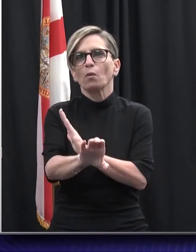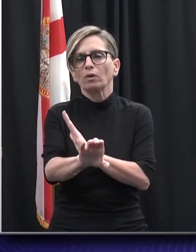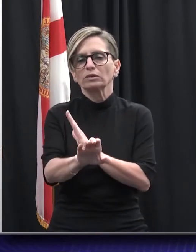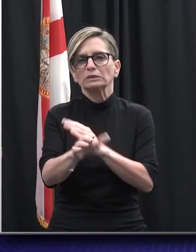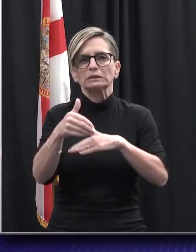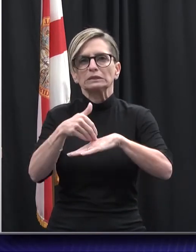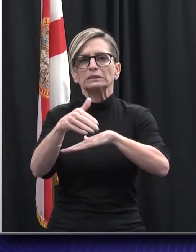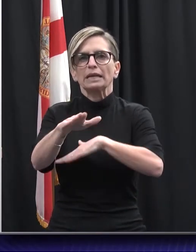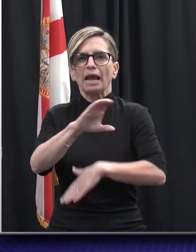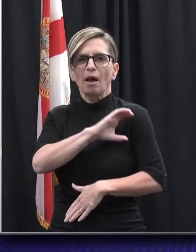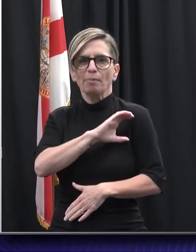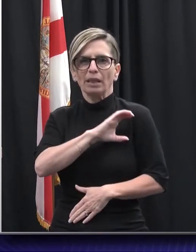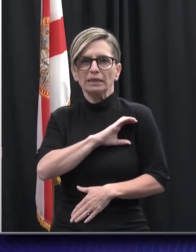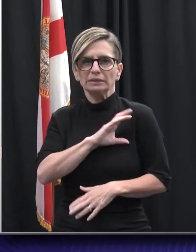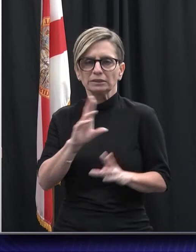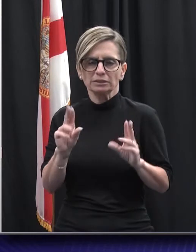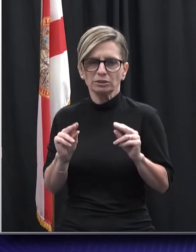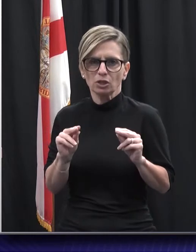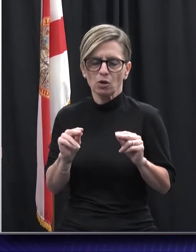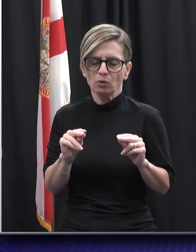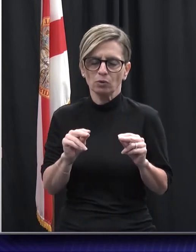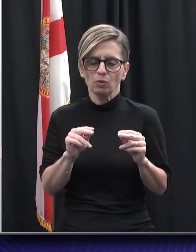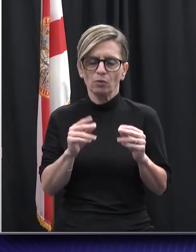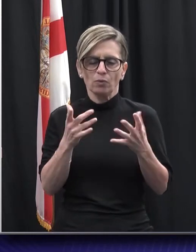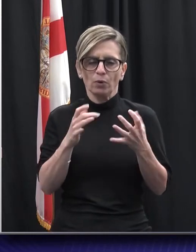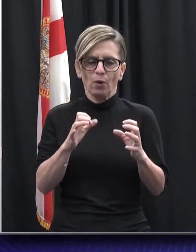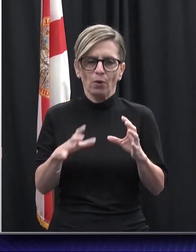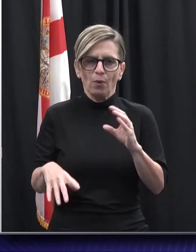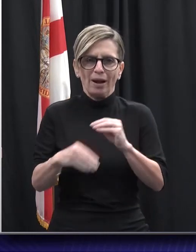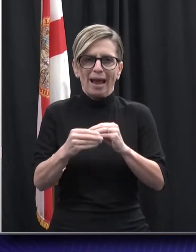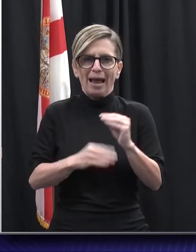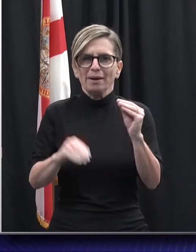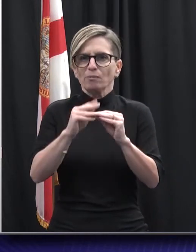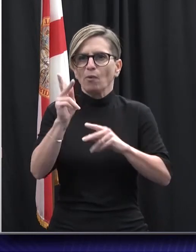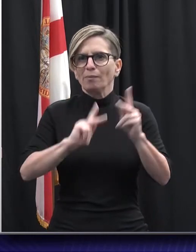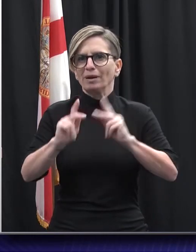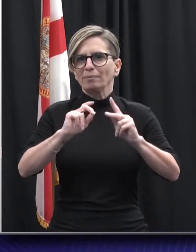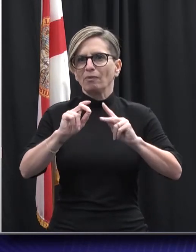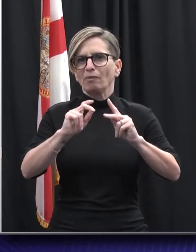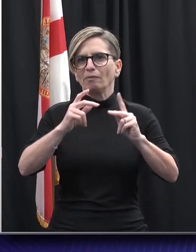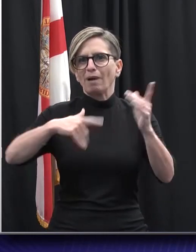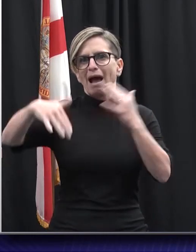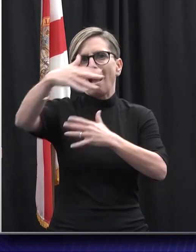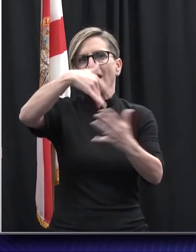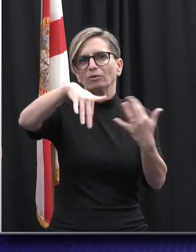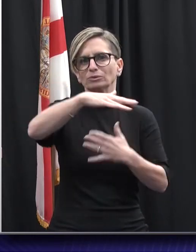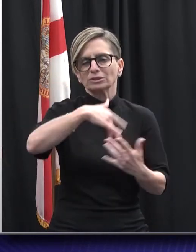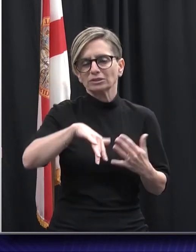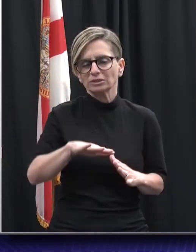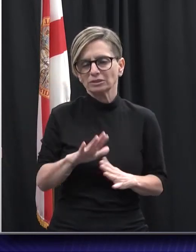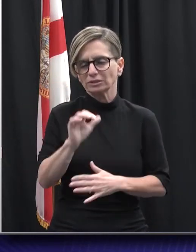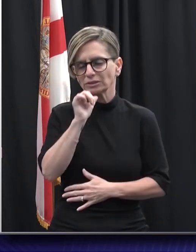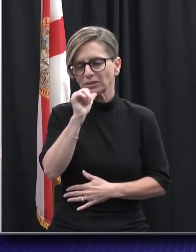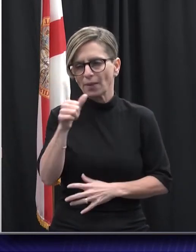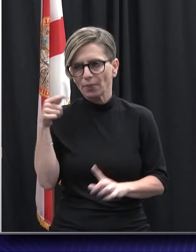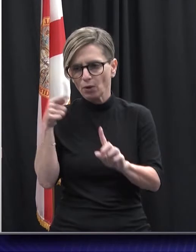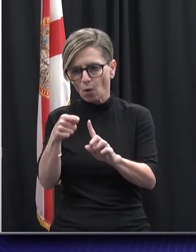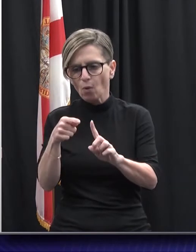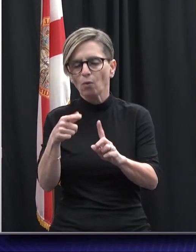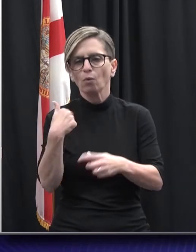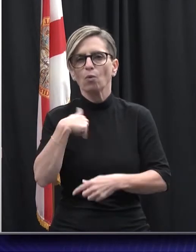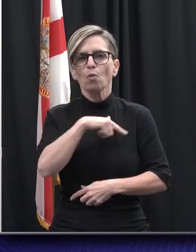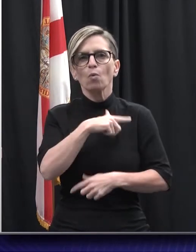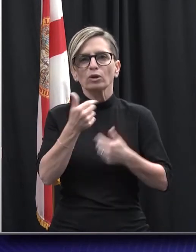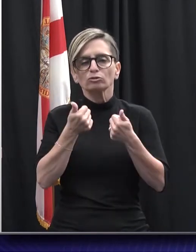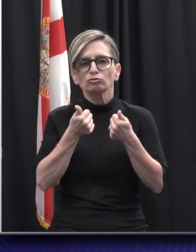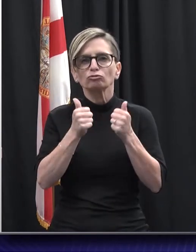to do is add more people to the jail right now. That would not be that wouldn't be on anybody's agenda. What we're trying to do is